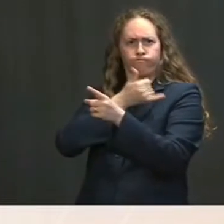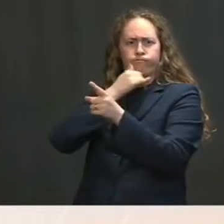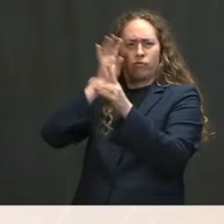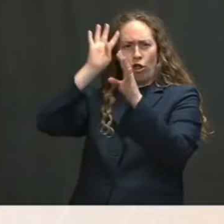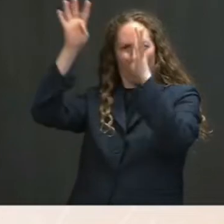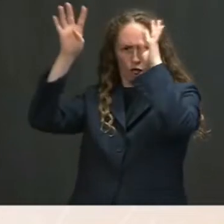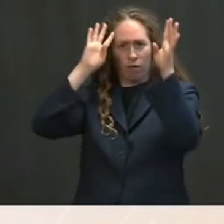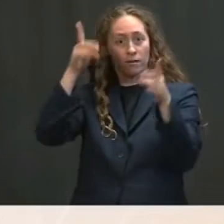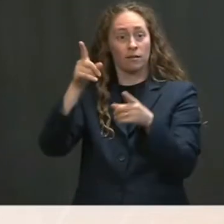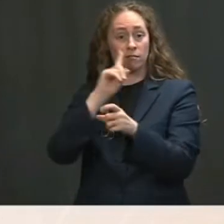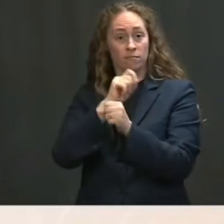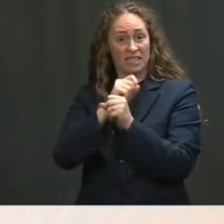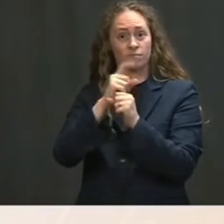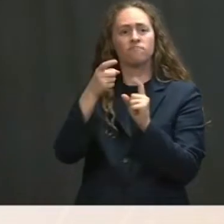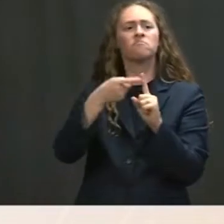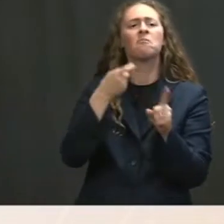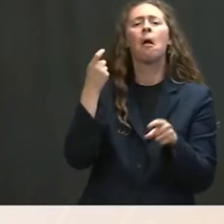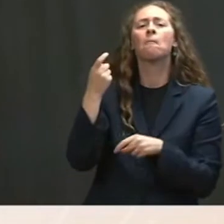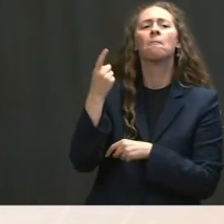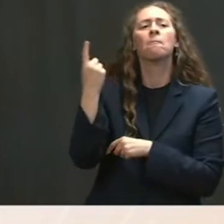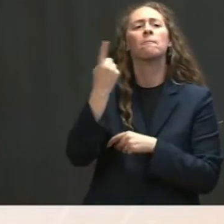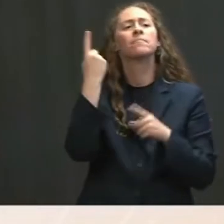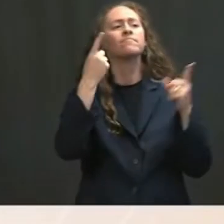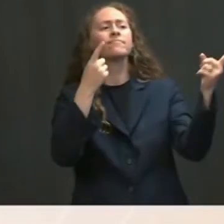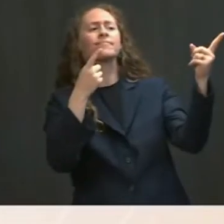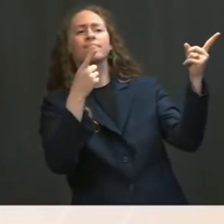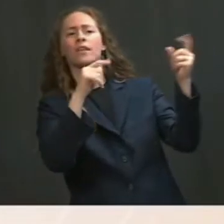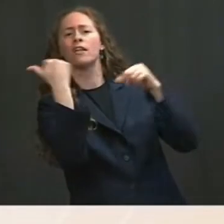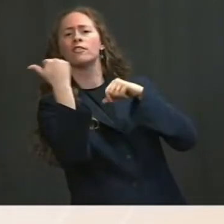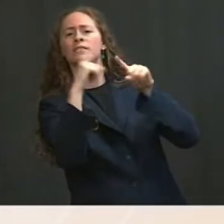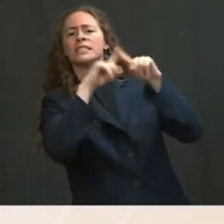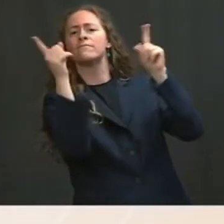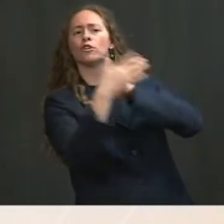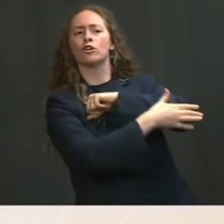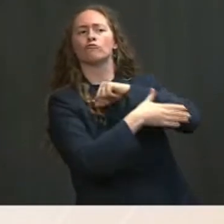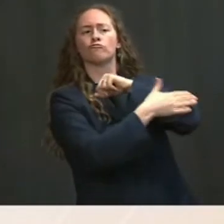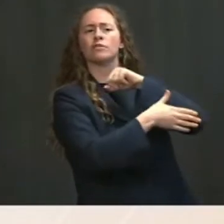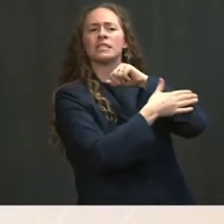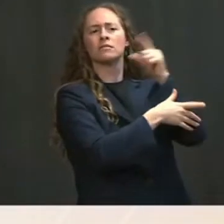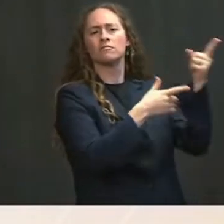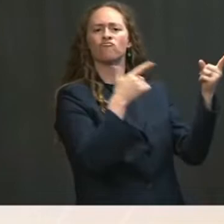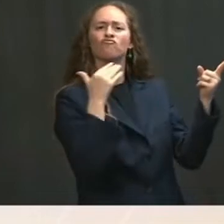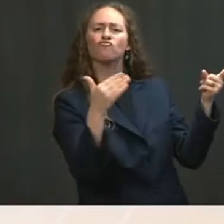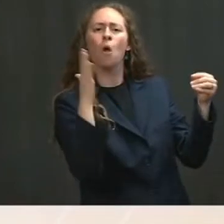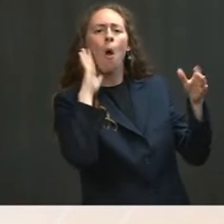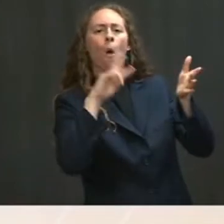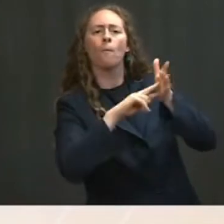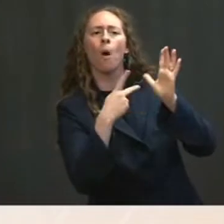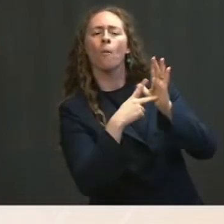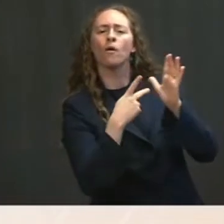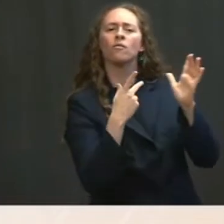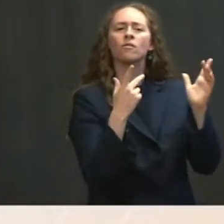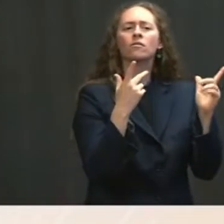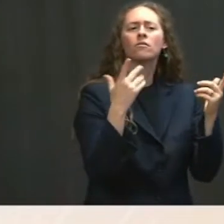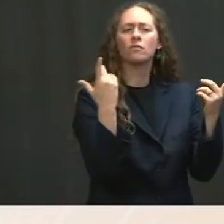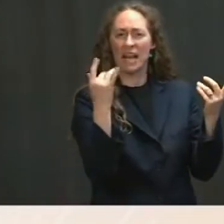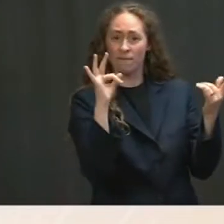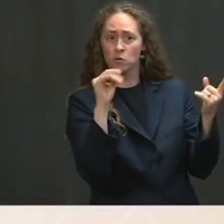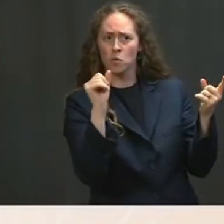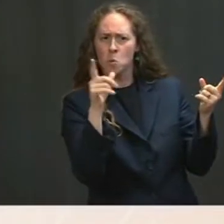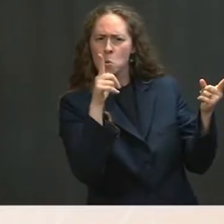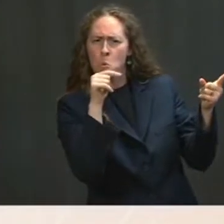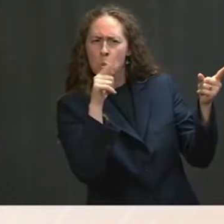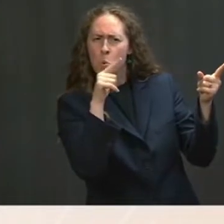nefarious sources. Are you seeing sort of structures behind the scenes that point to who or what might be behind that? We've seen